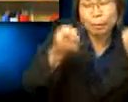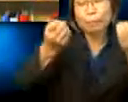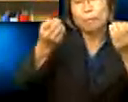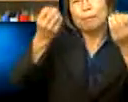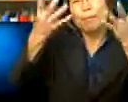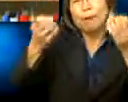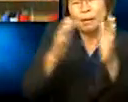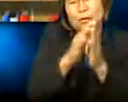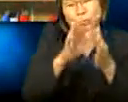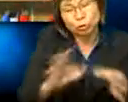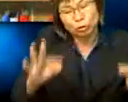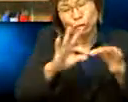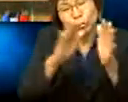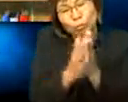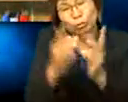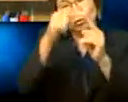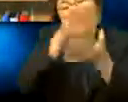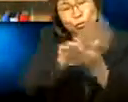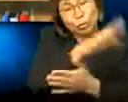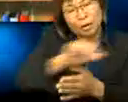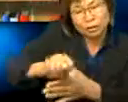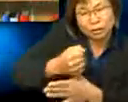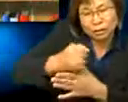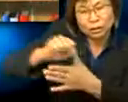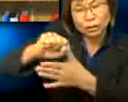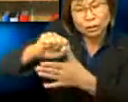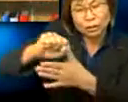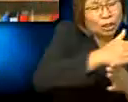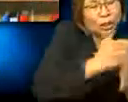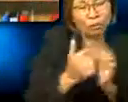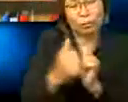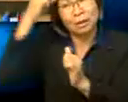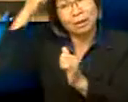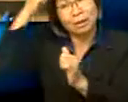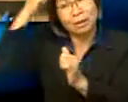to school and shares them with his friends.